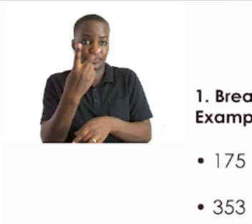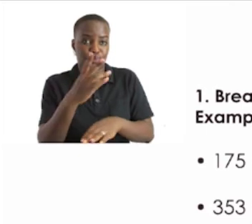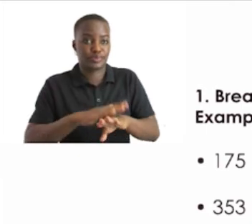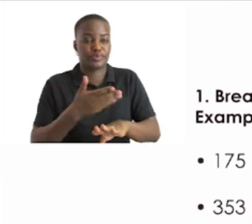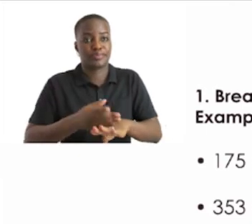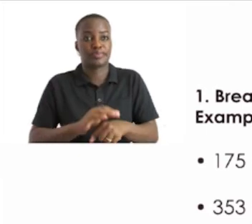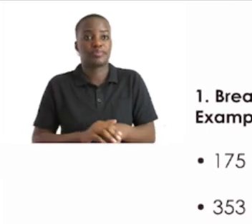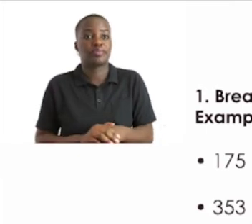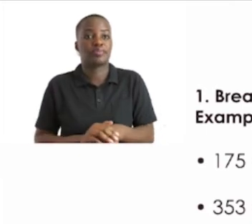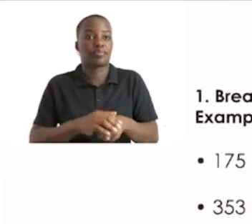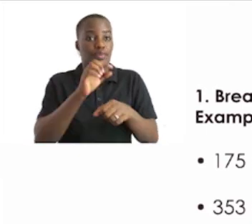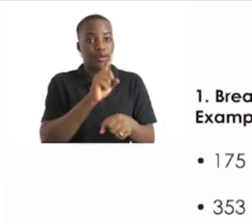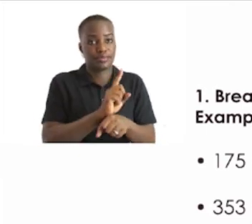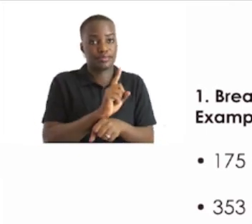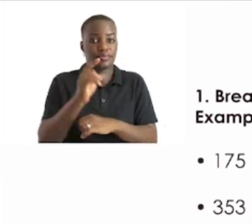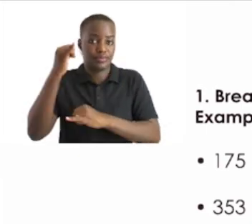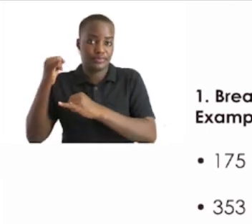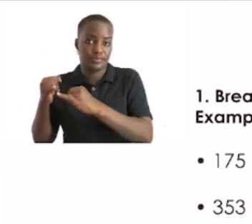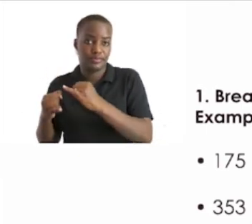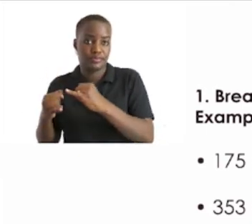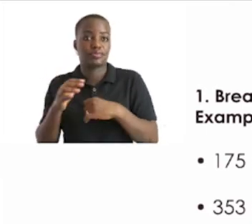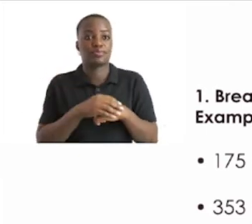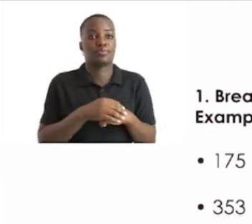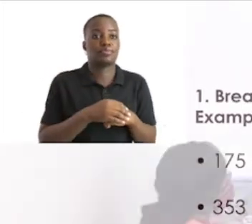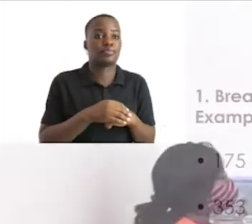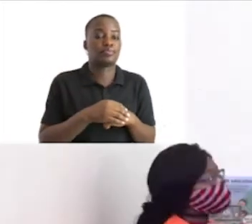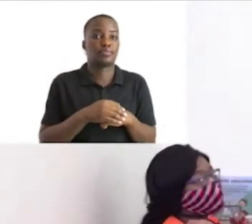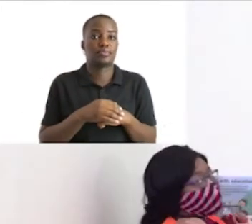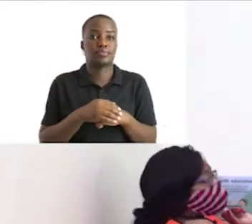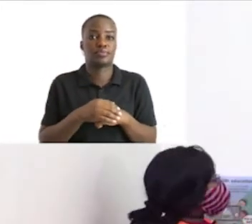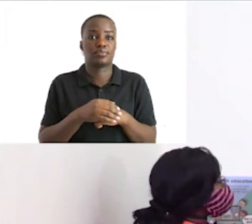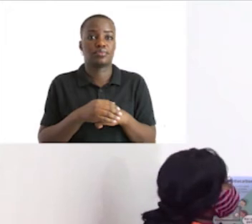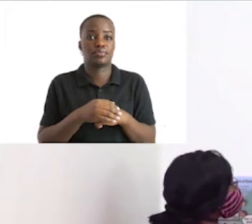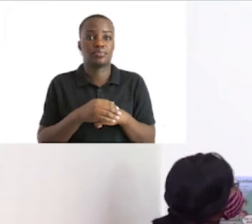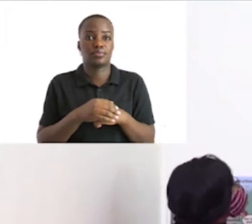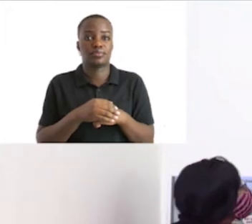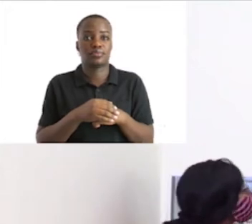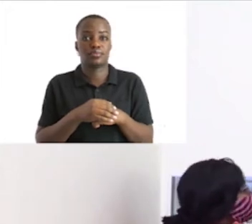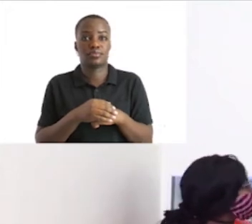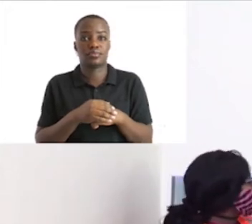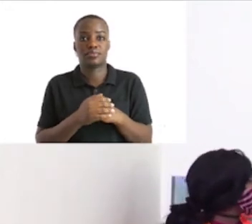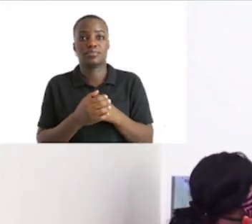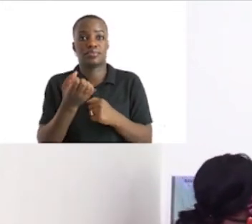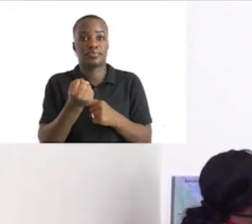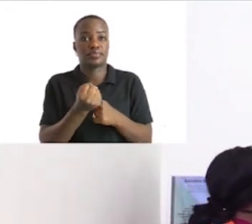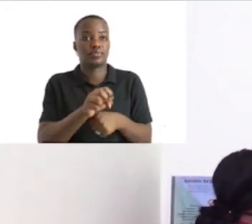do the first one and the last one. Let's take a look at the board. On the board, we